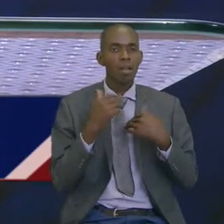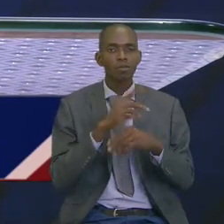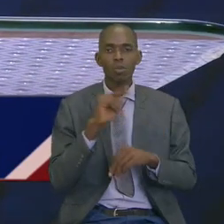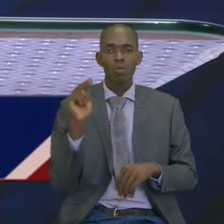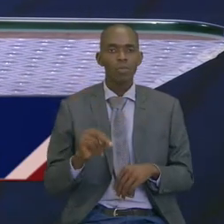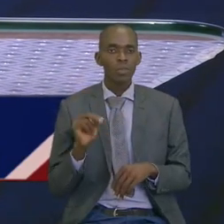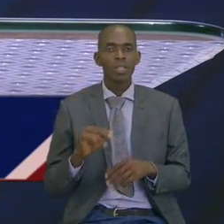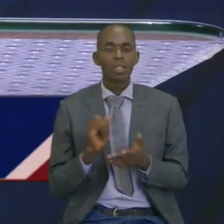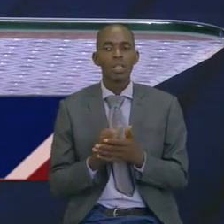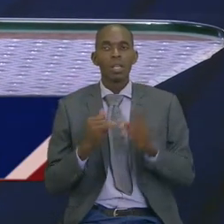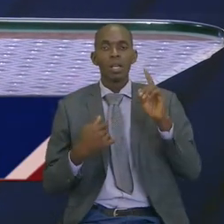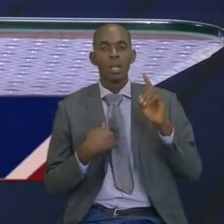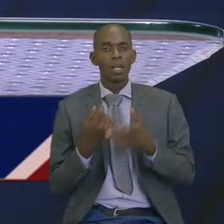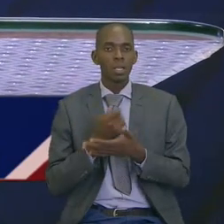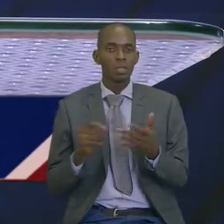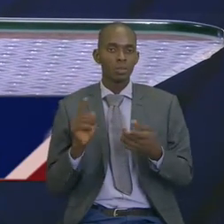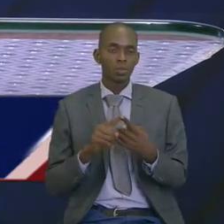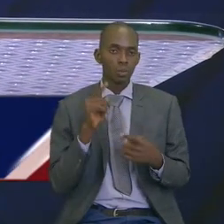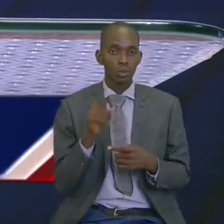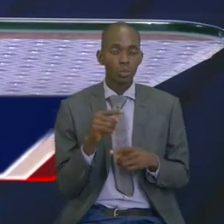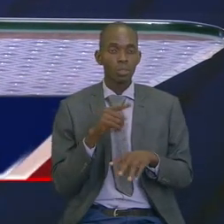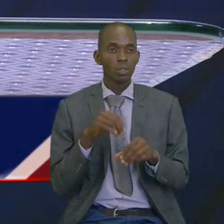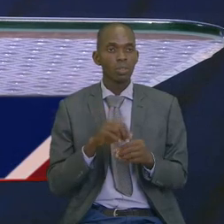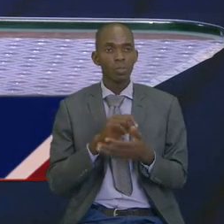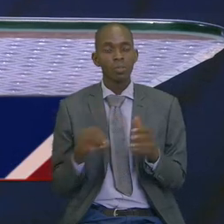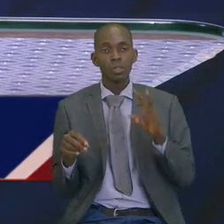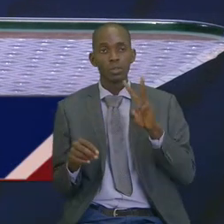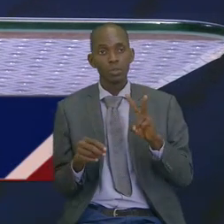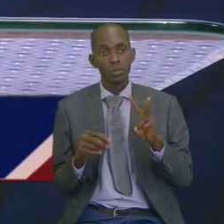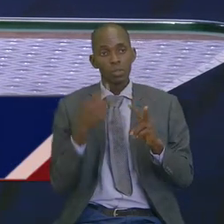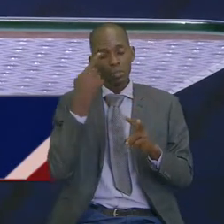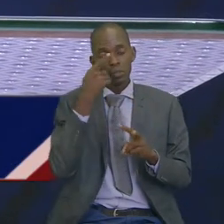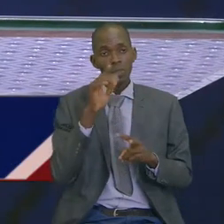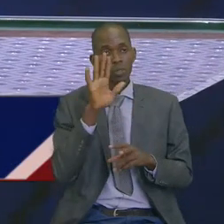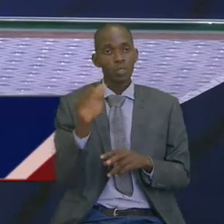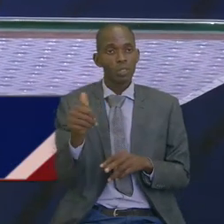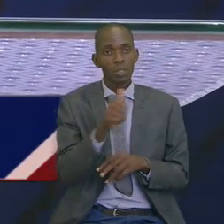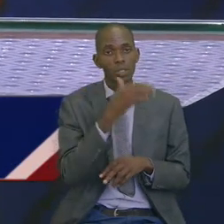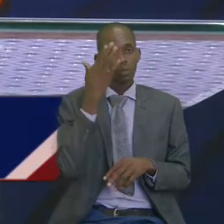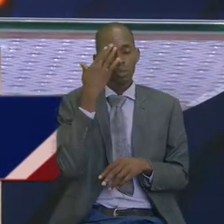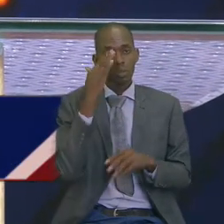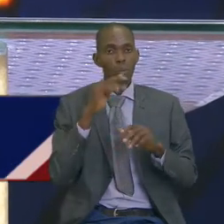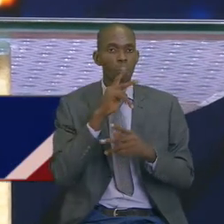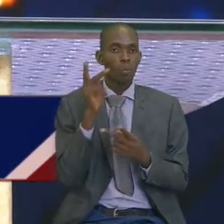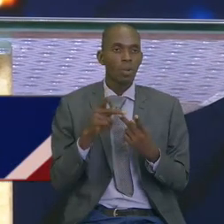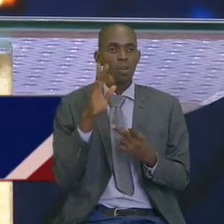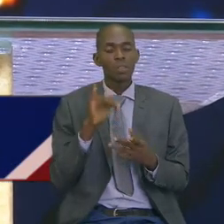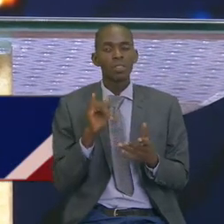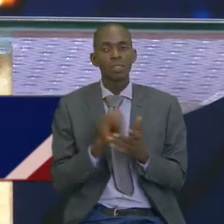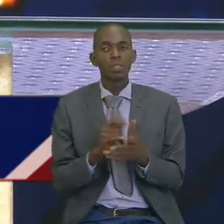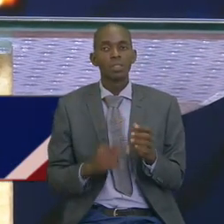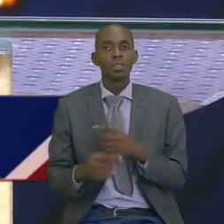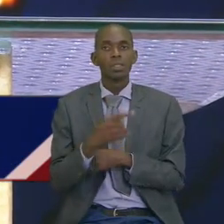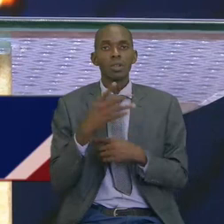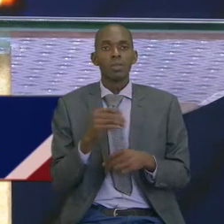write unto you. Then in verse 2, he tells us in verse 2, for yourselves know perfectly that the day of